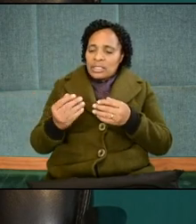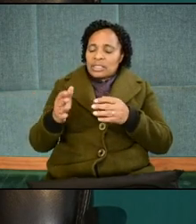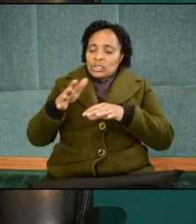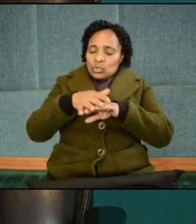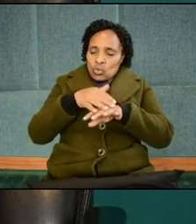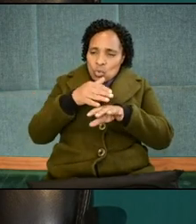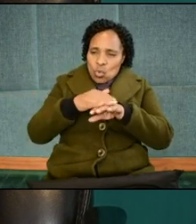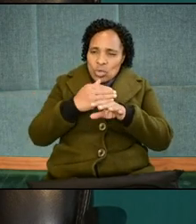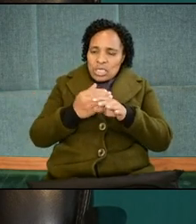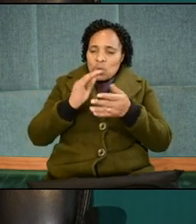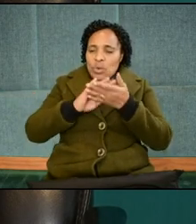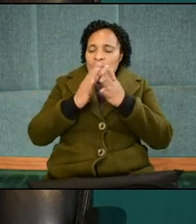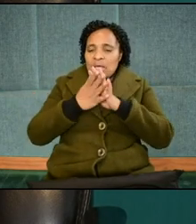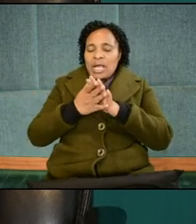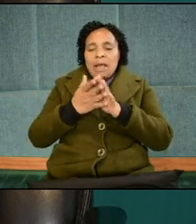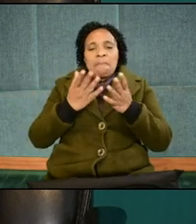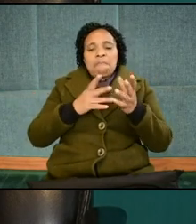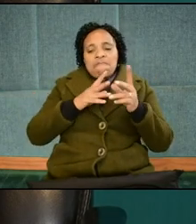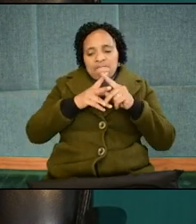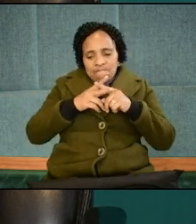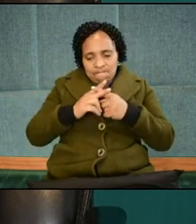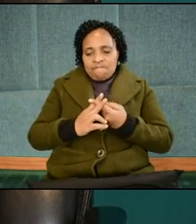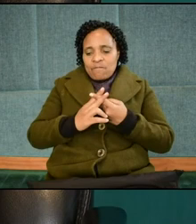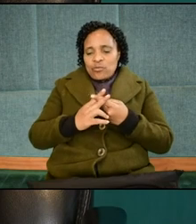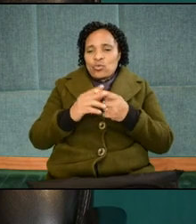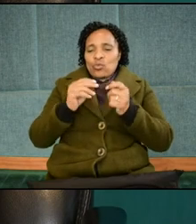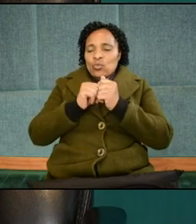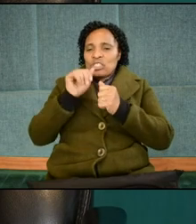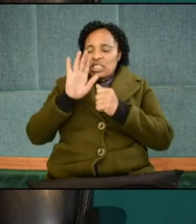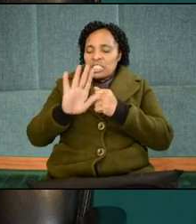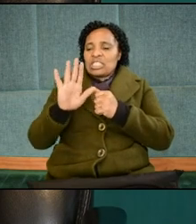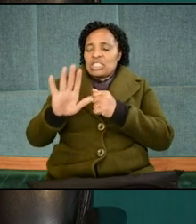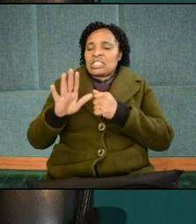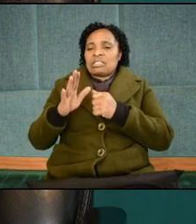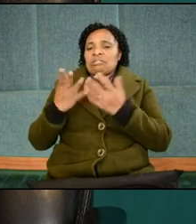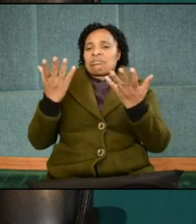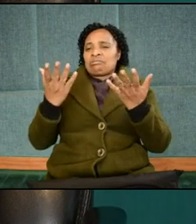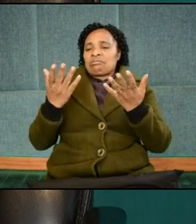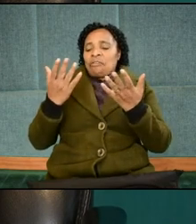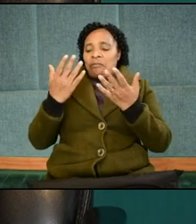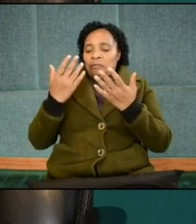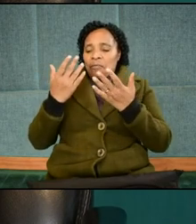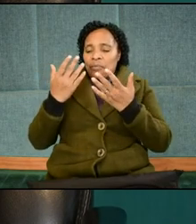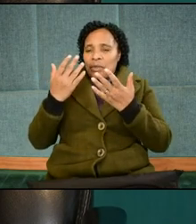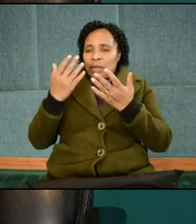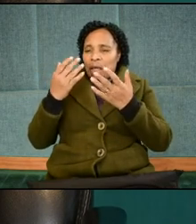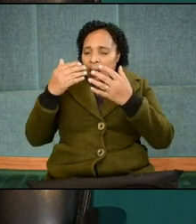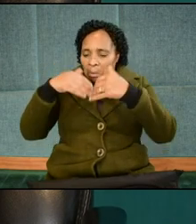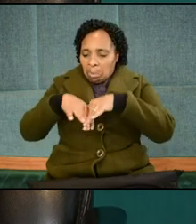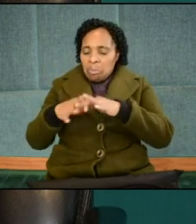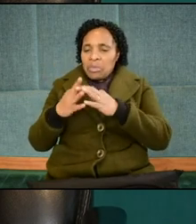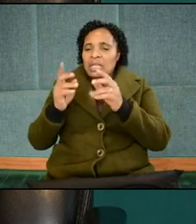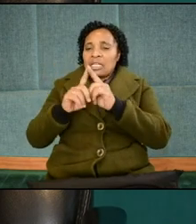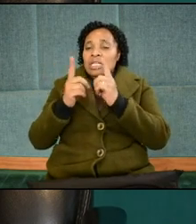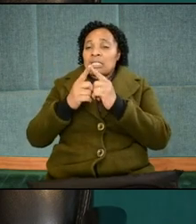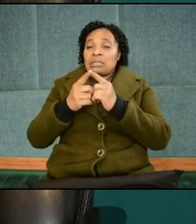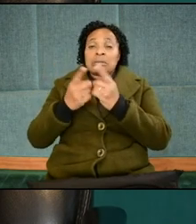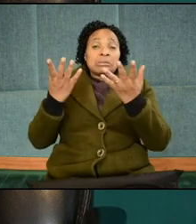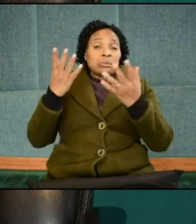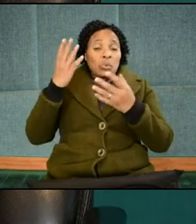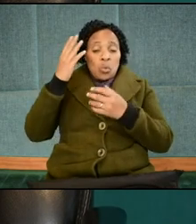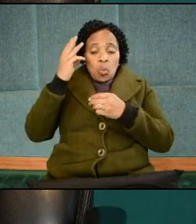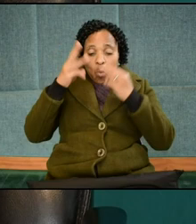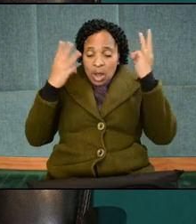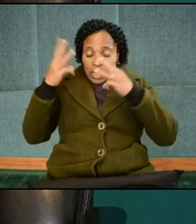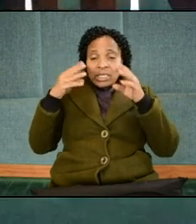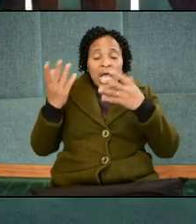slowly by slowly, we become numb to its effect, mm-hmm. its effect, sorry. And then eventually, we wonder how we got into that pit that mm-hmm.